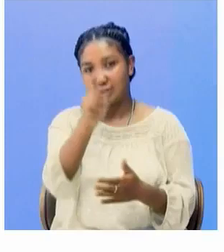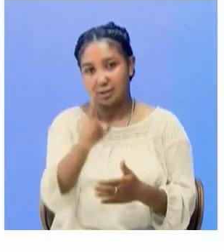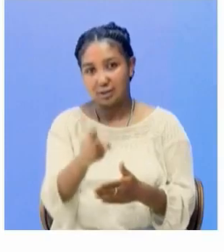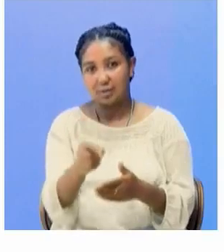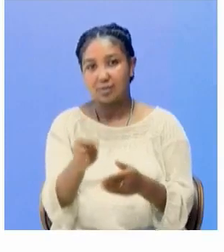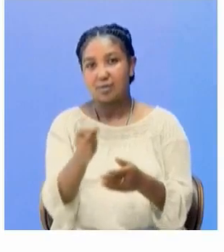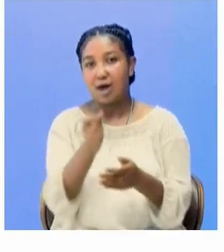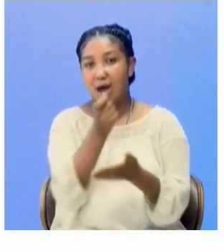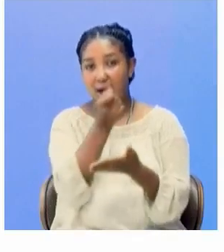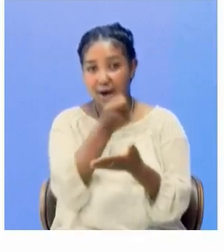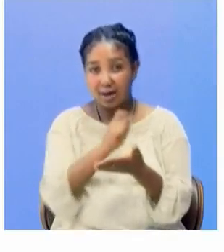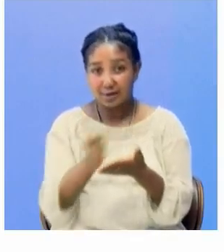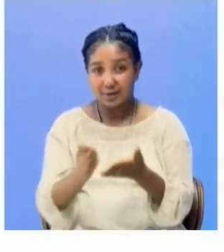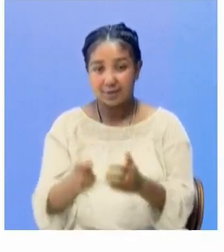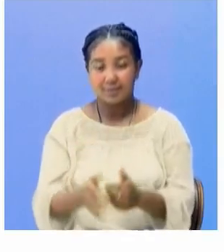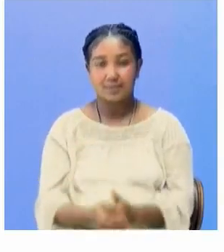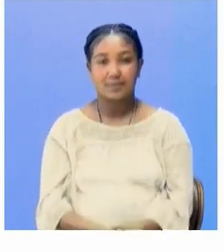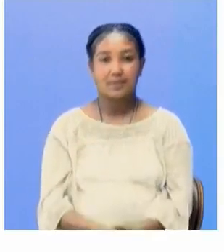Write